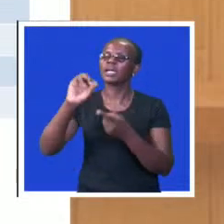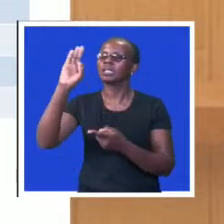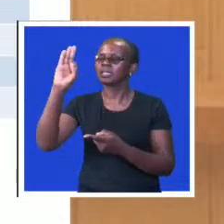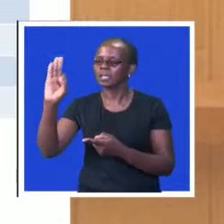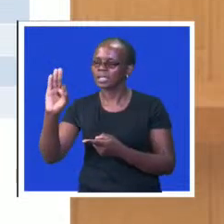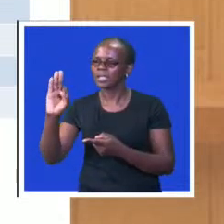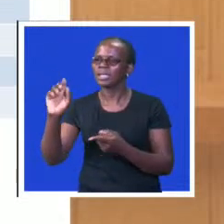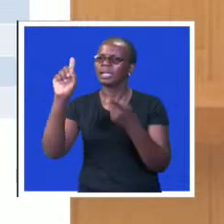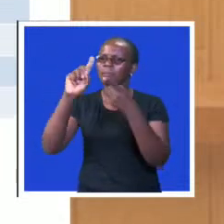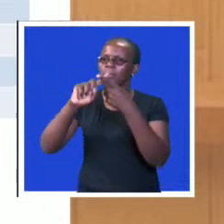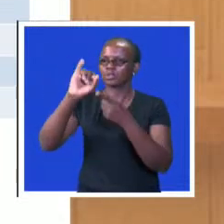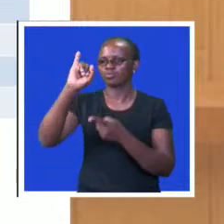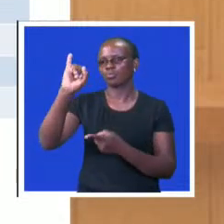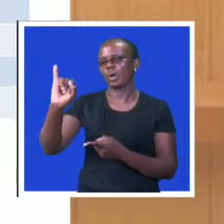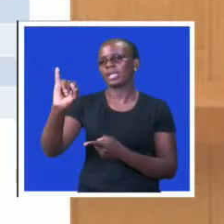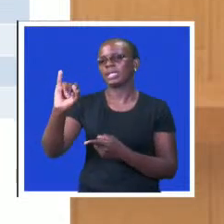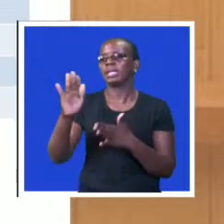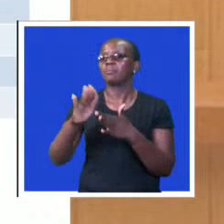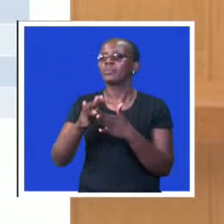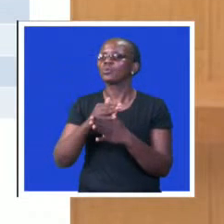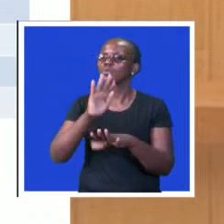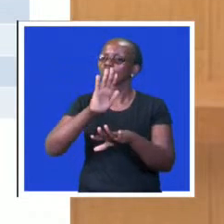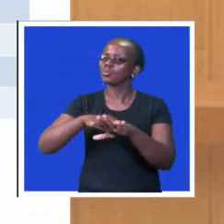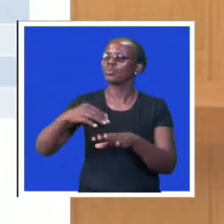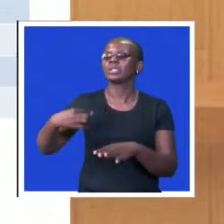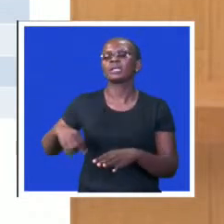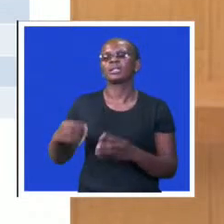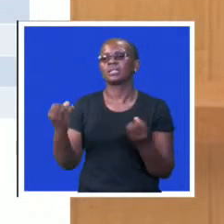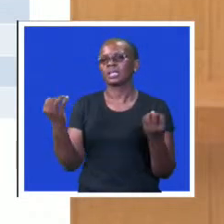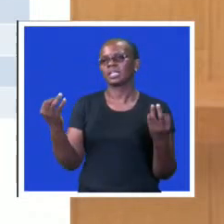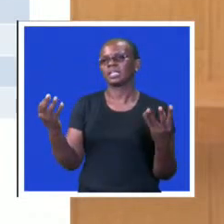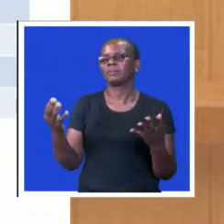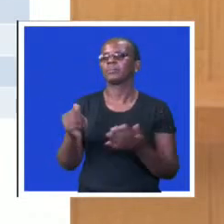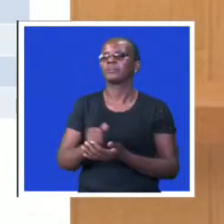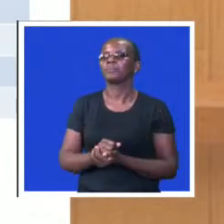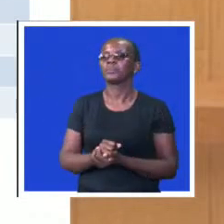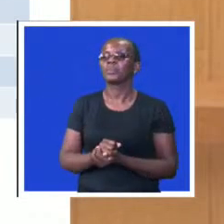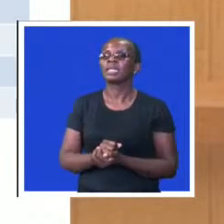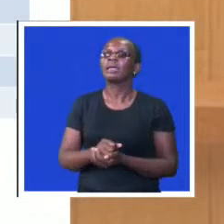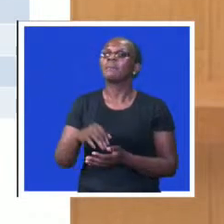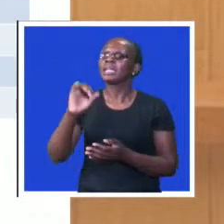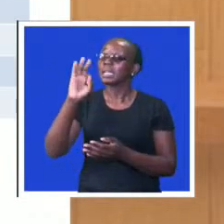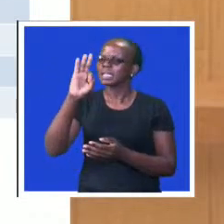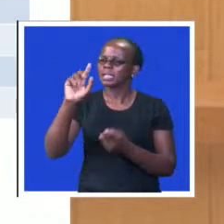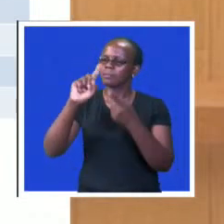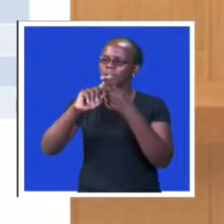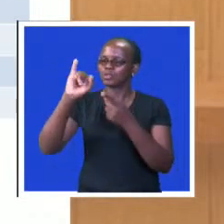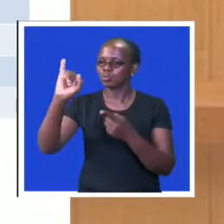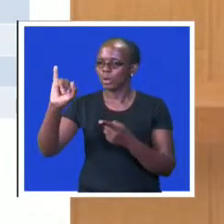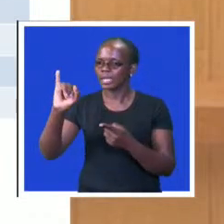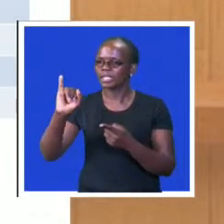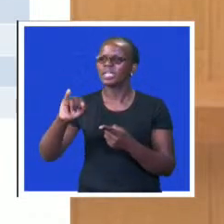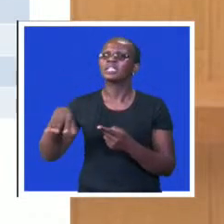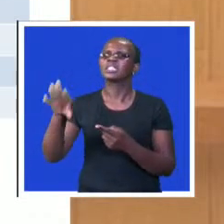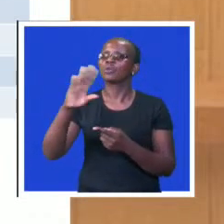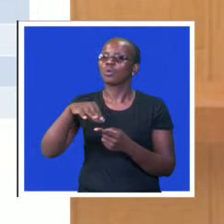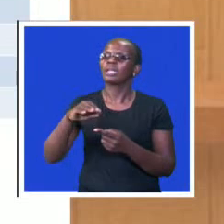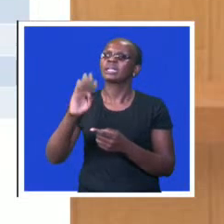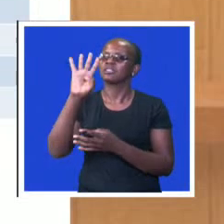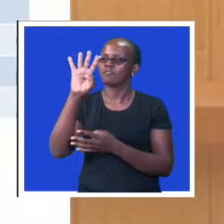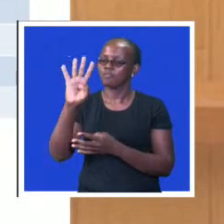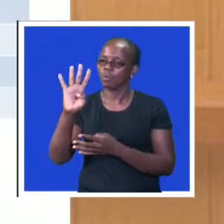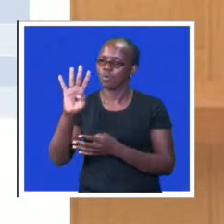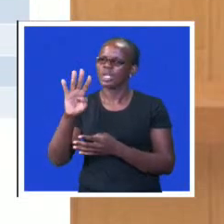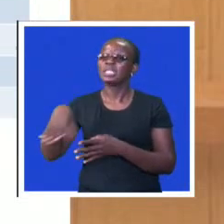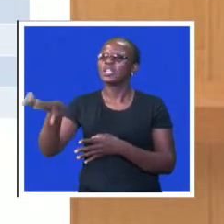number under the 3. So 3 plus 1 will give us 4. And our total cost price